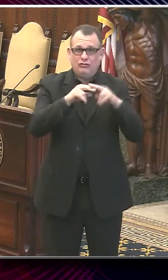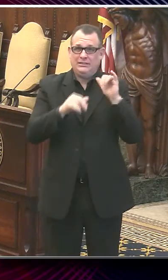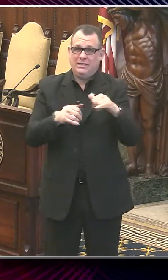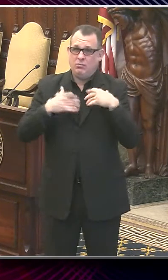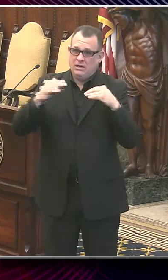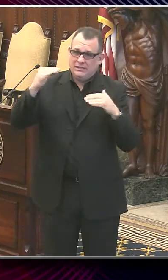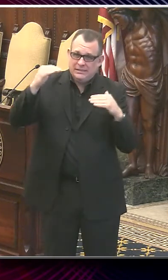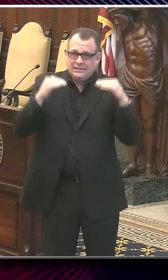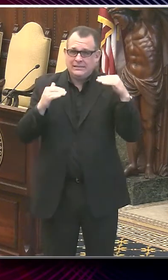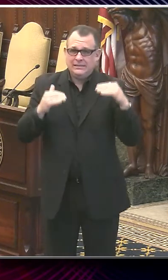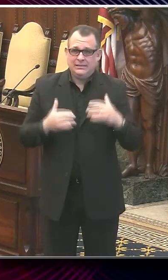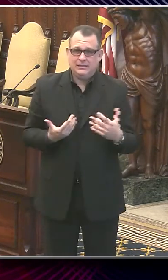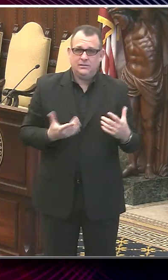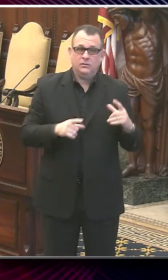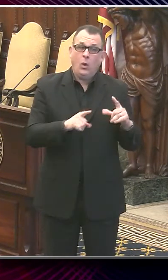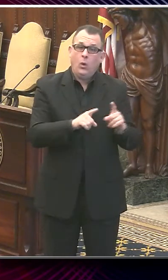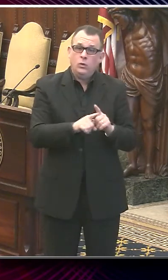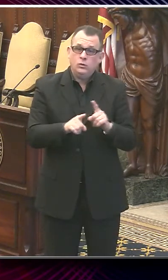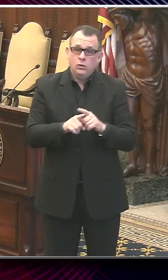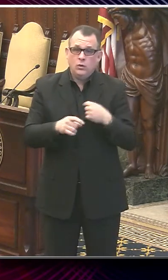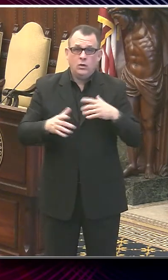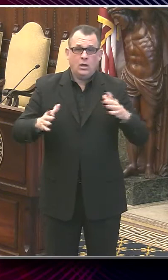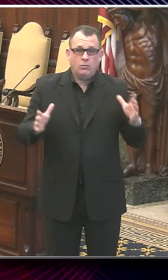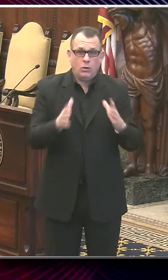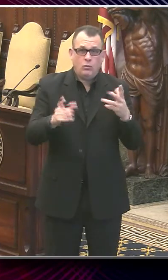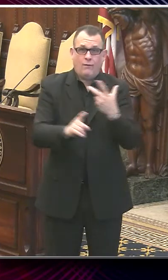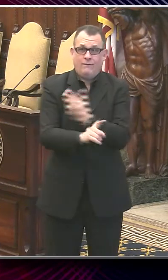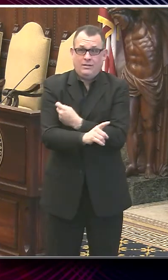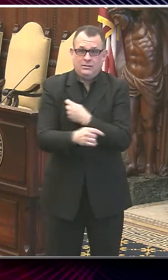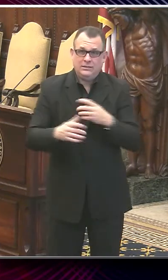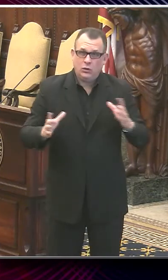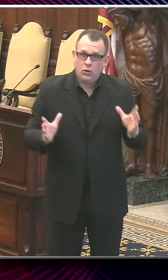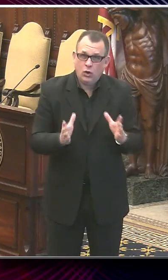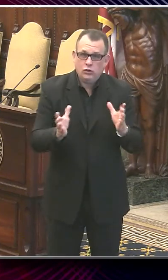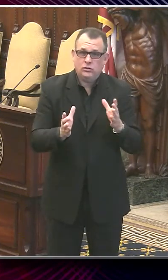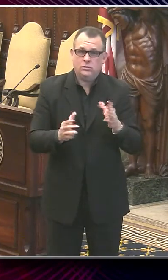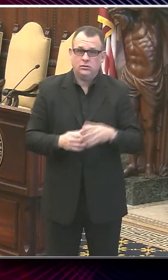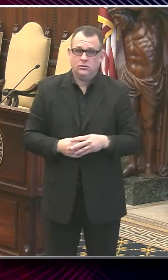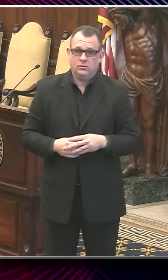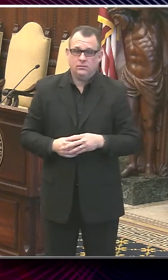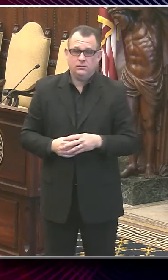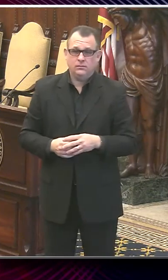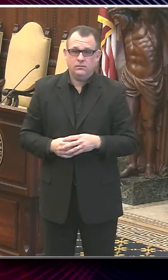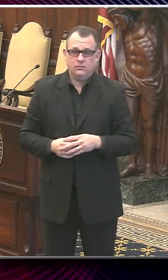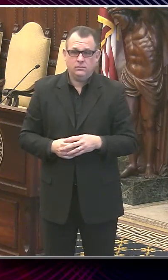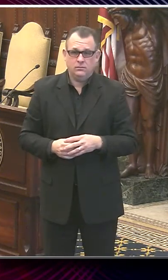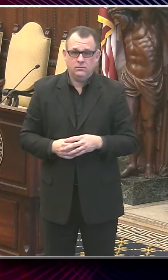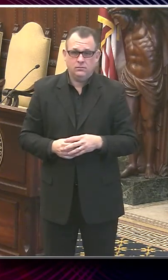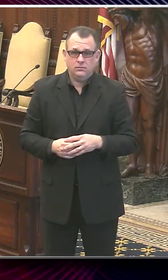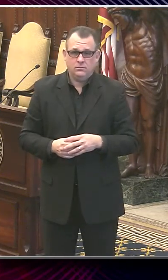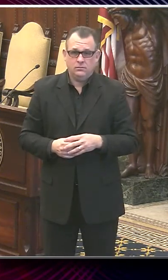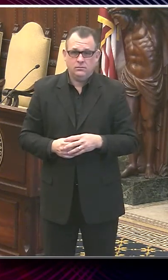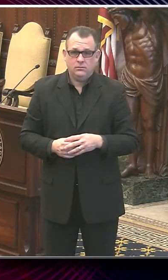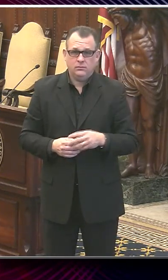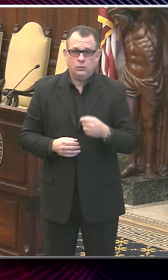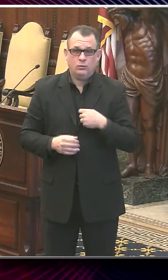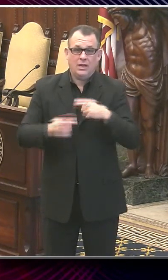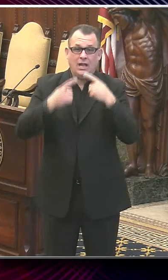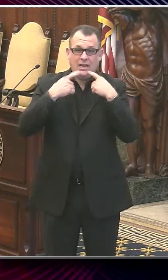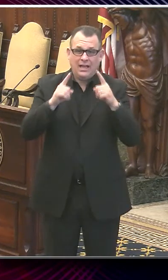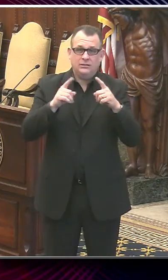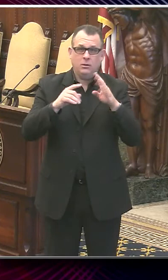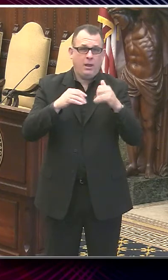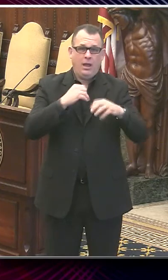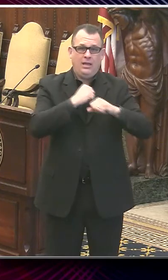also to promote vaccination in the African-American community with, among other things, the media campaign that we announced last week. That